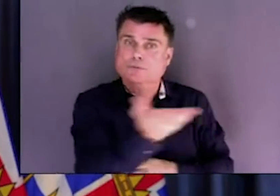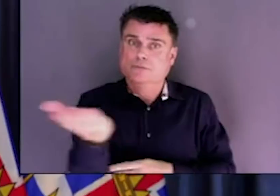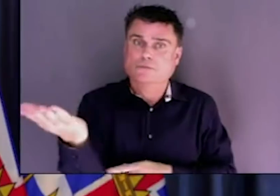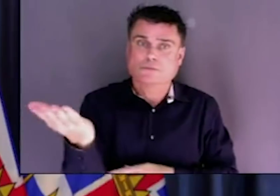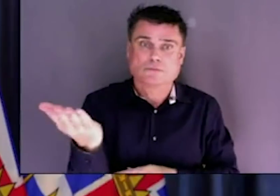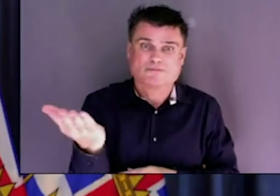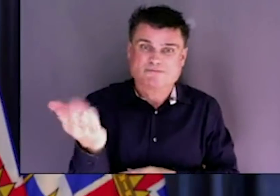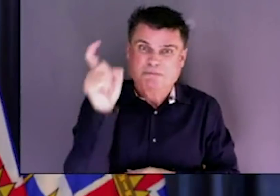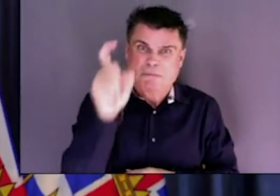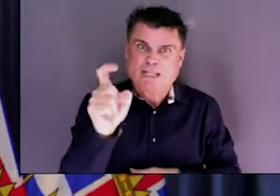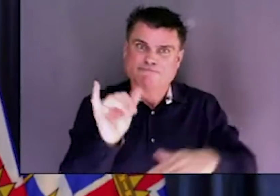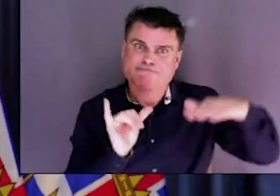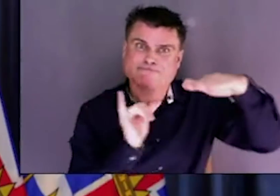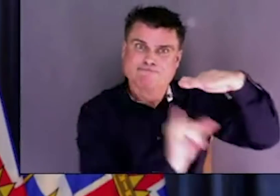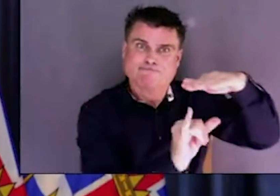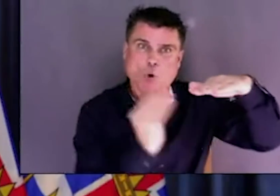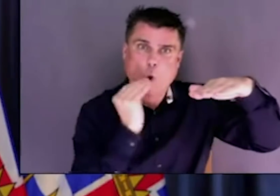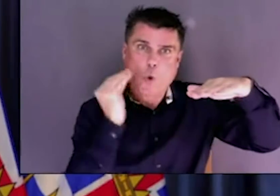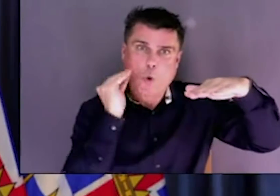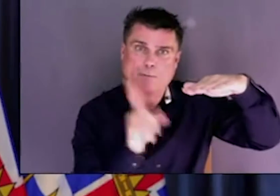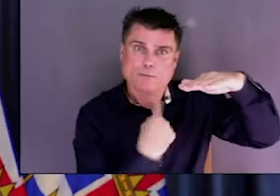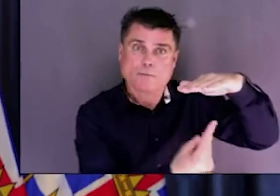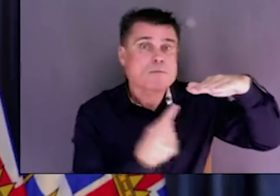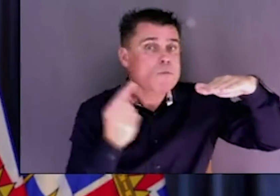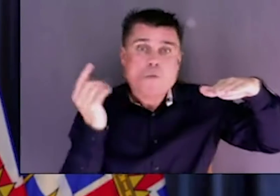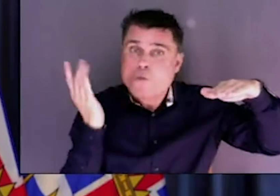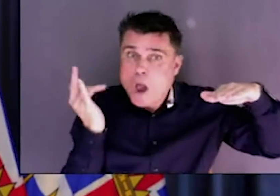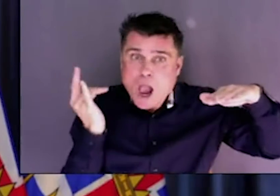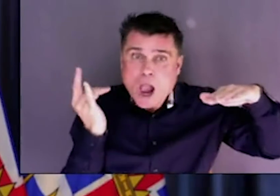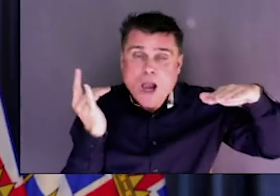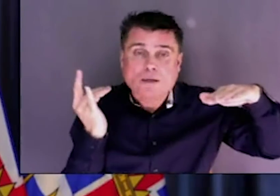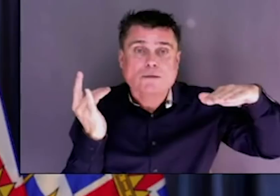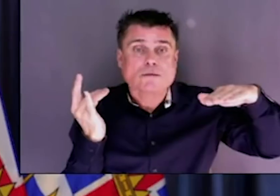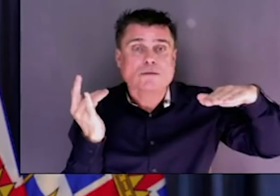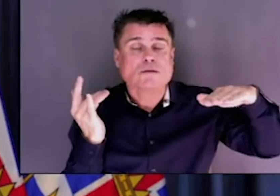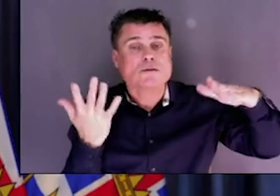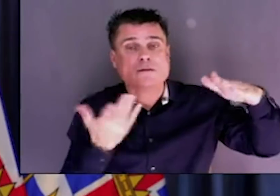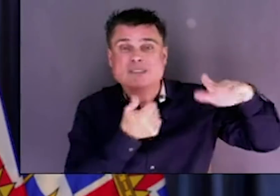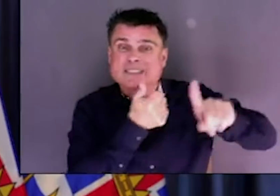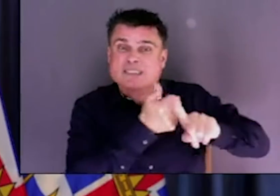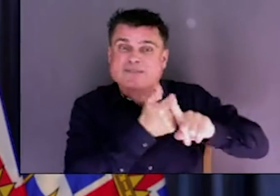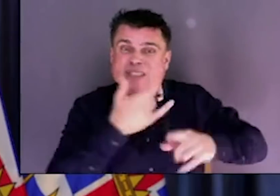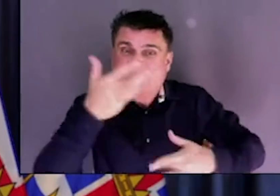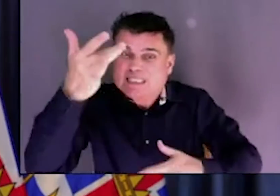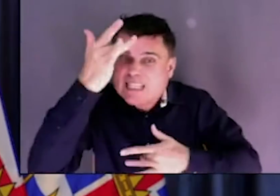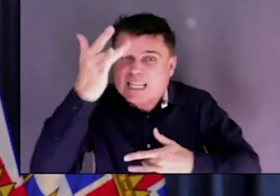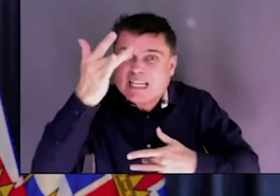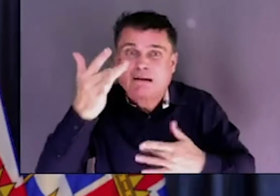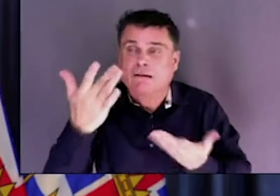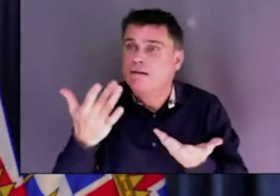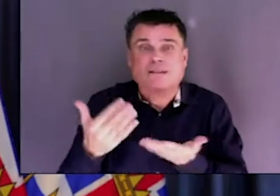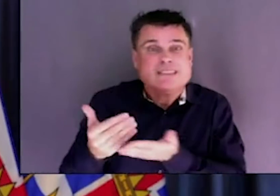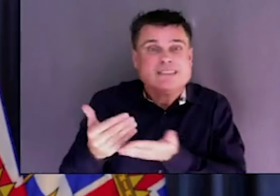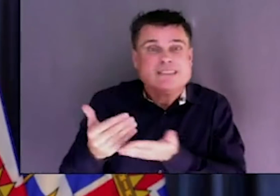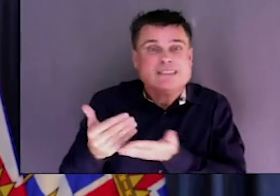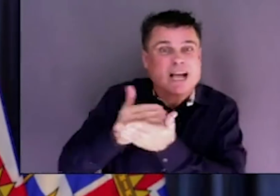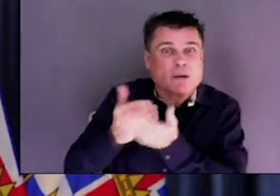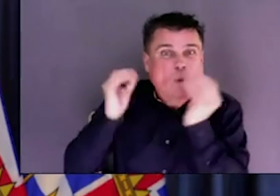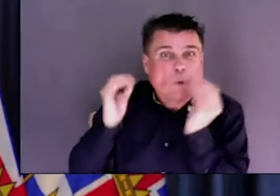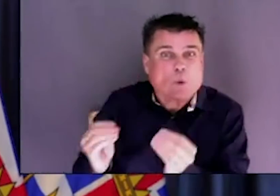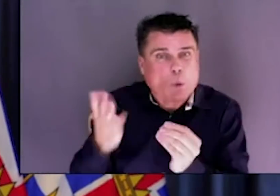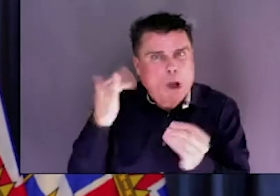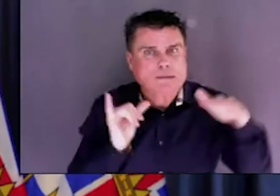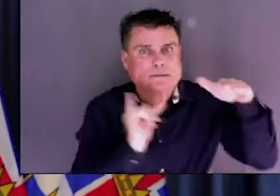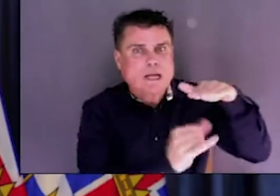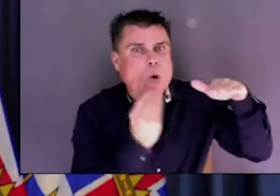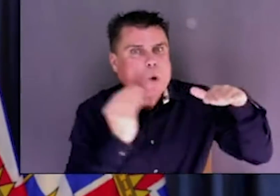know, COVID-related illnesses. There's a requirement now by the province that employers must ask their